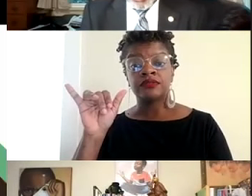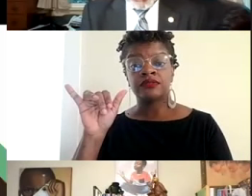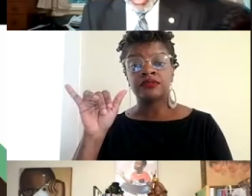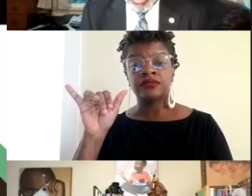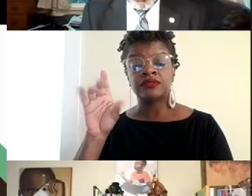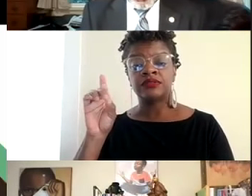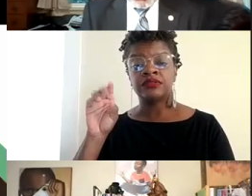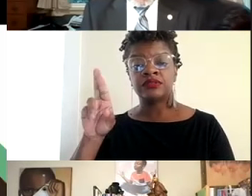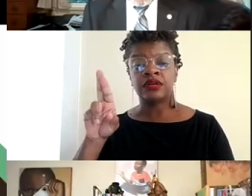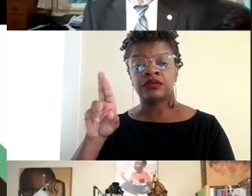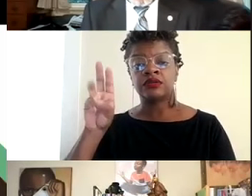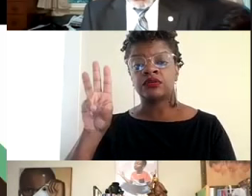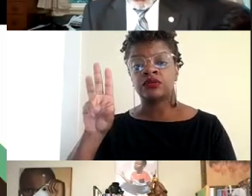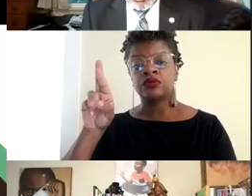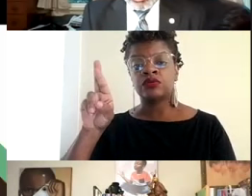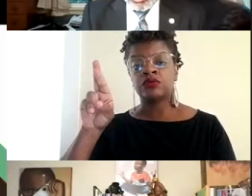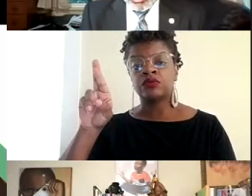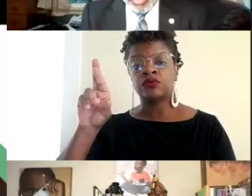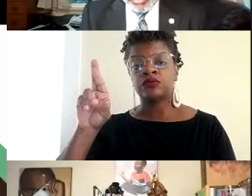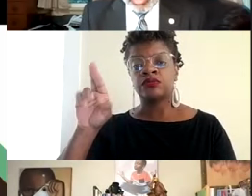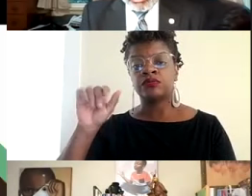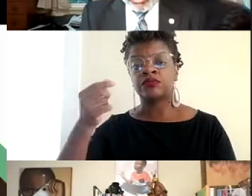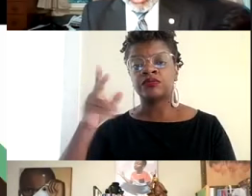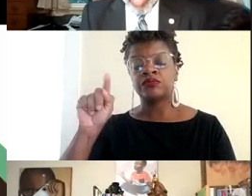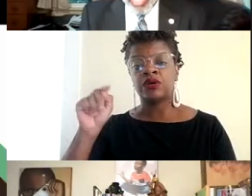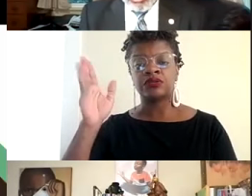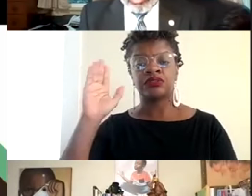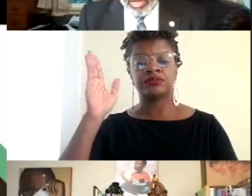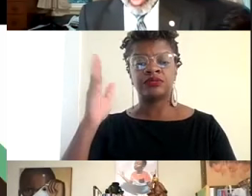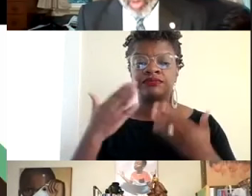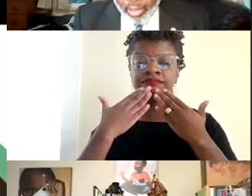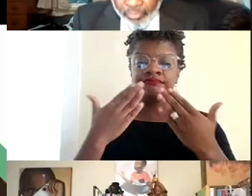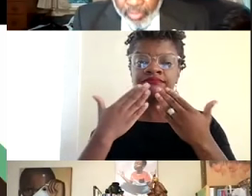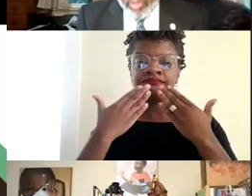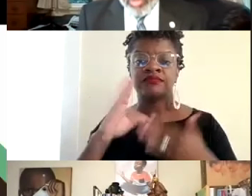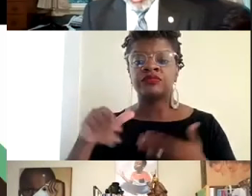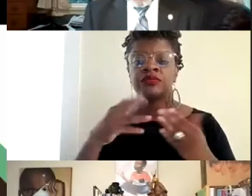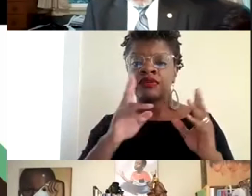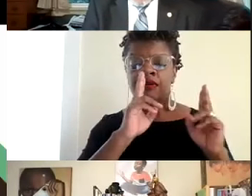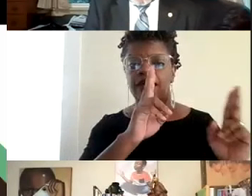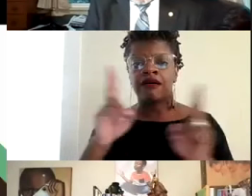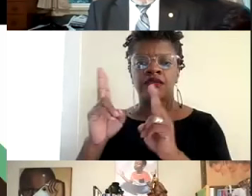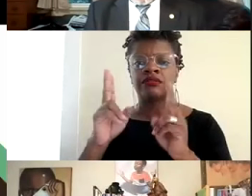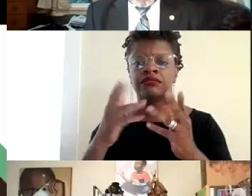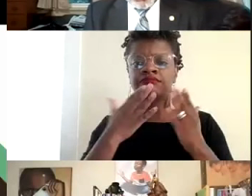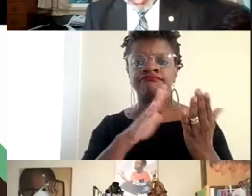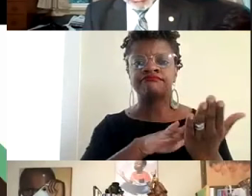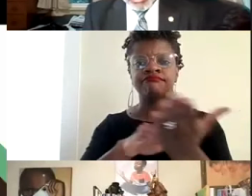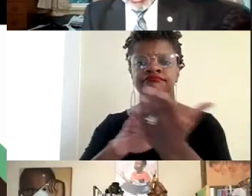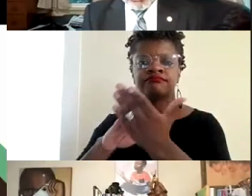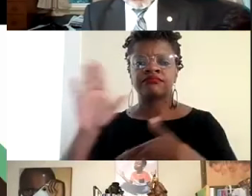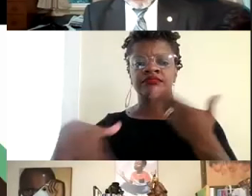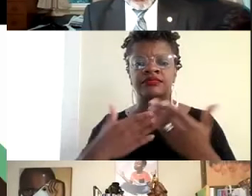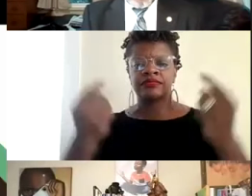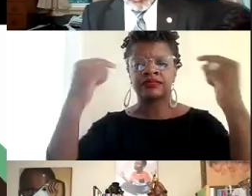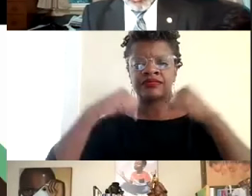Dr. Wright, our keynote speaker. And I'd like to give honor to all of you that are here tonight